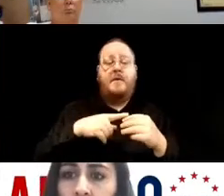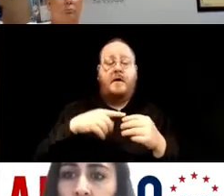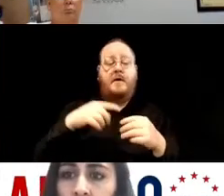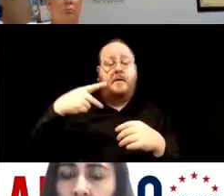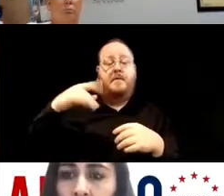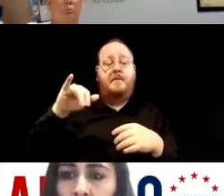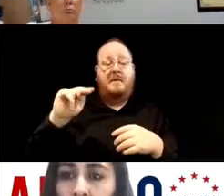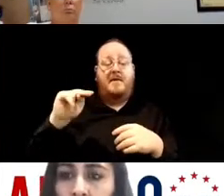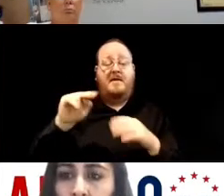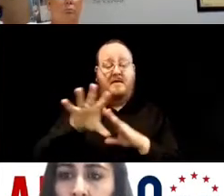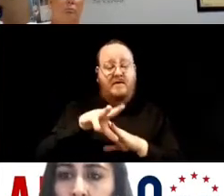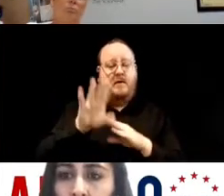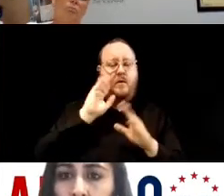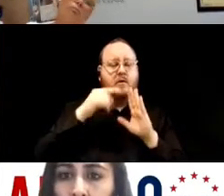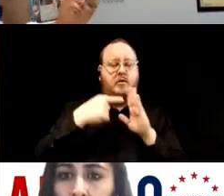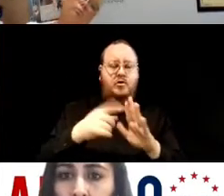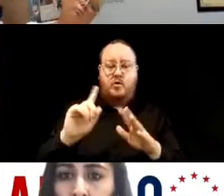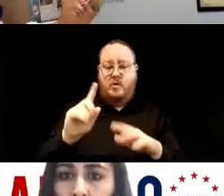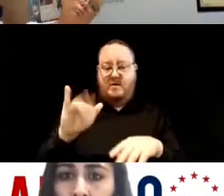option is.